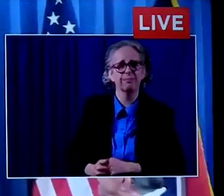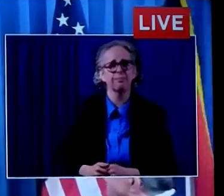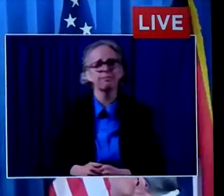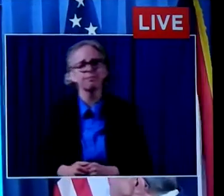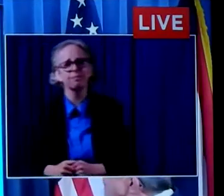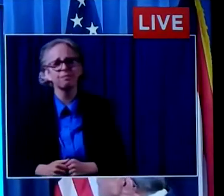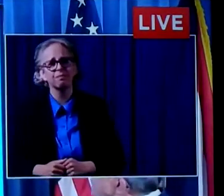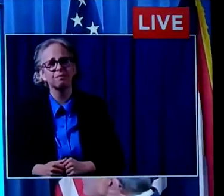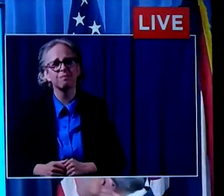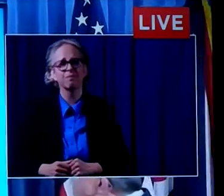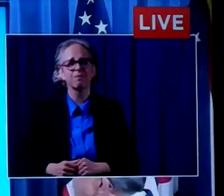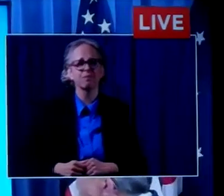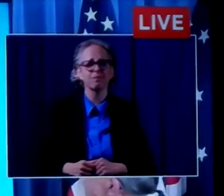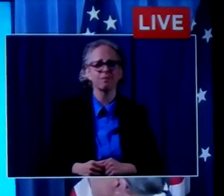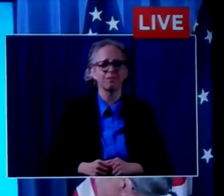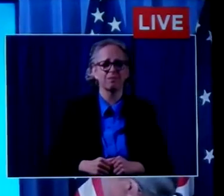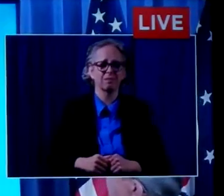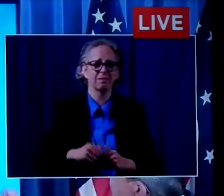And again,